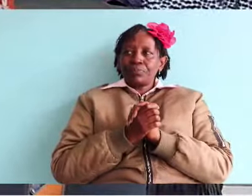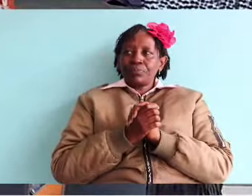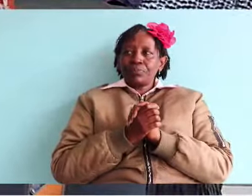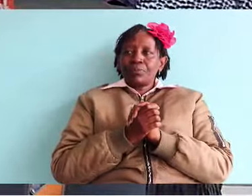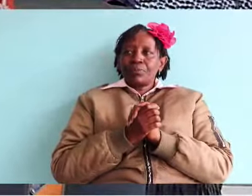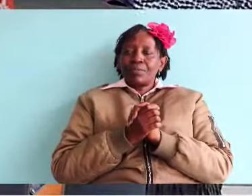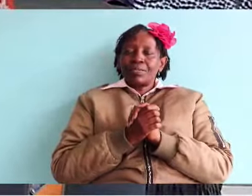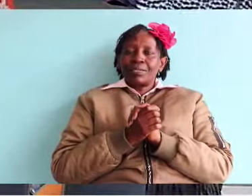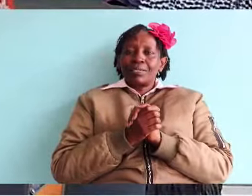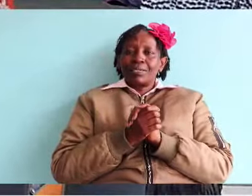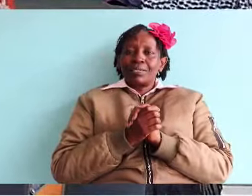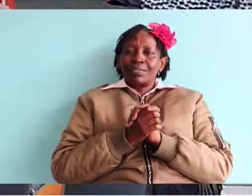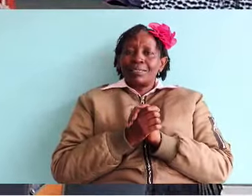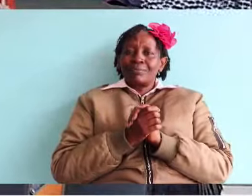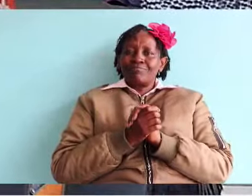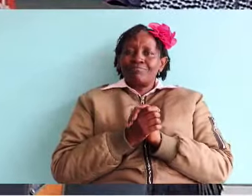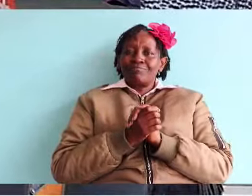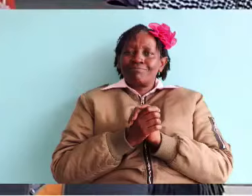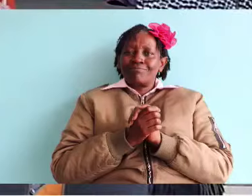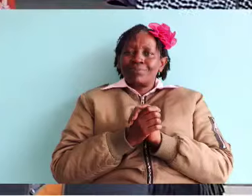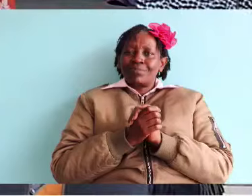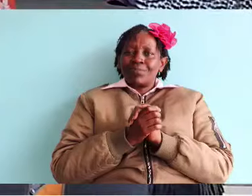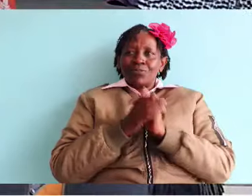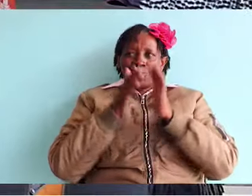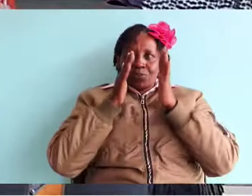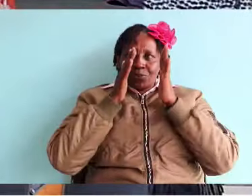Turn Your eyes to the